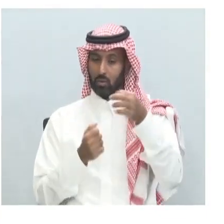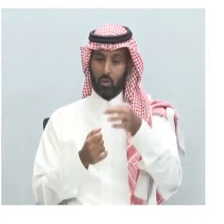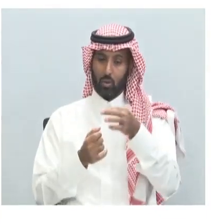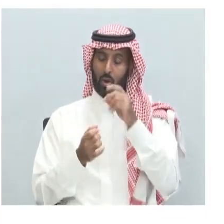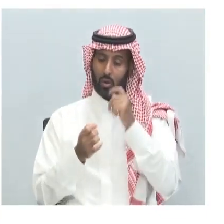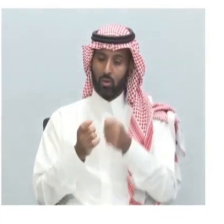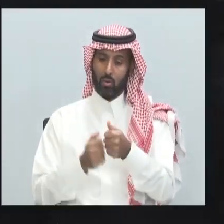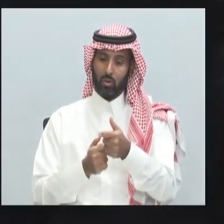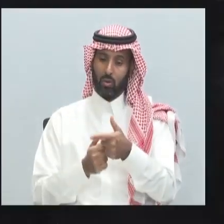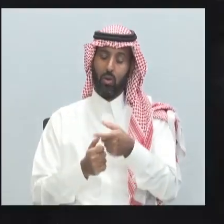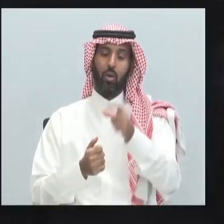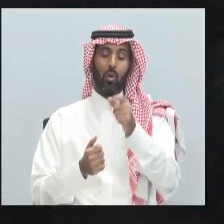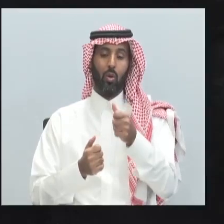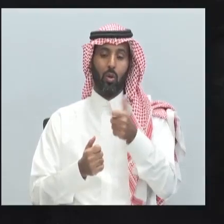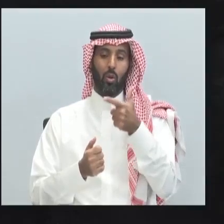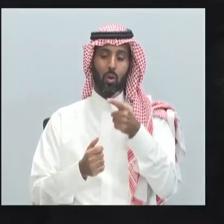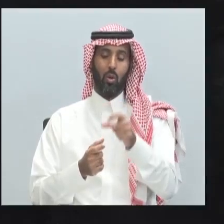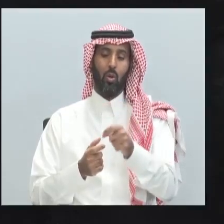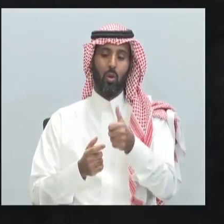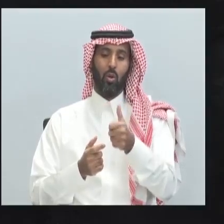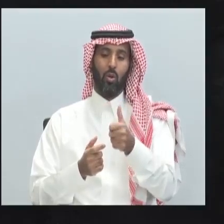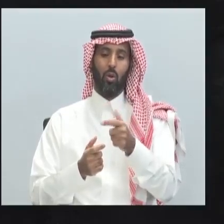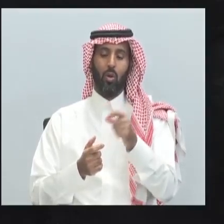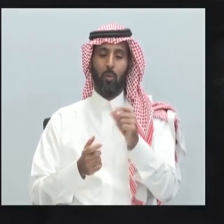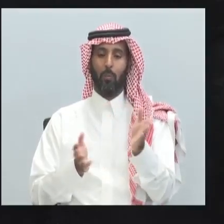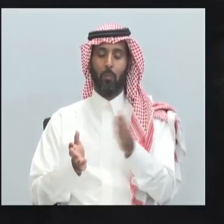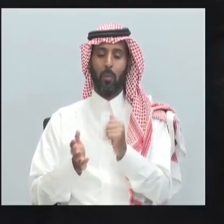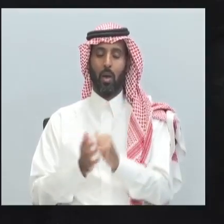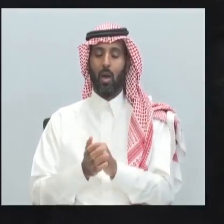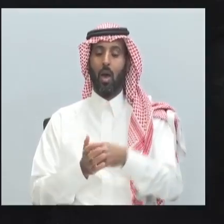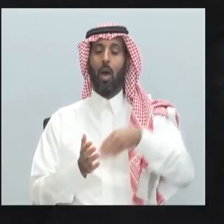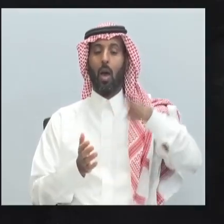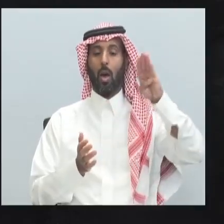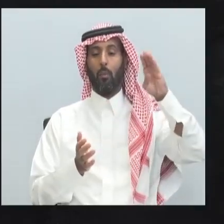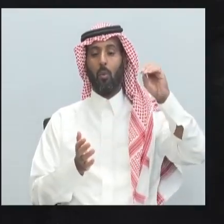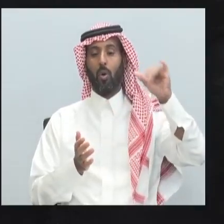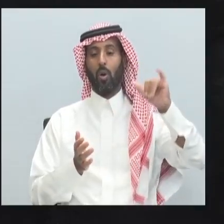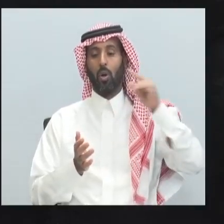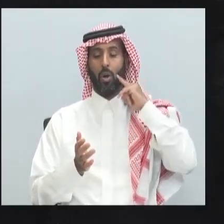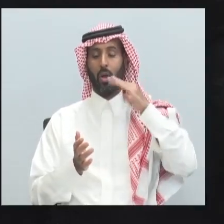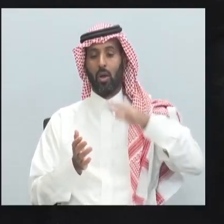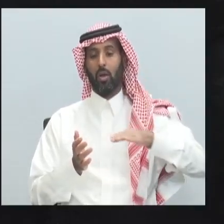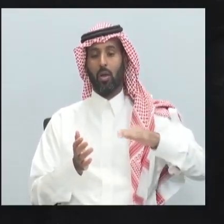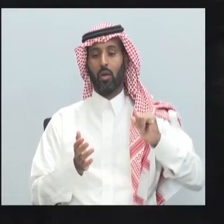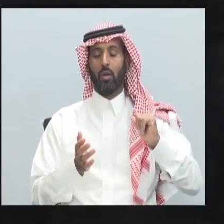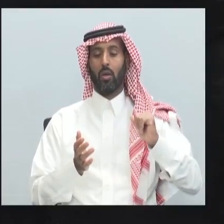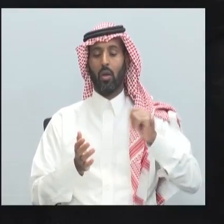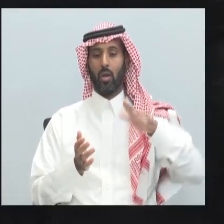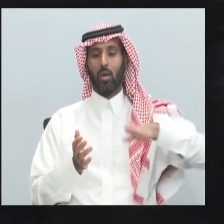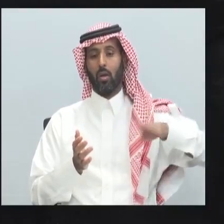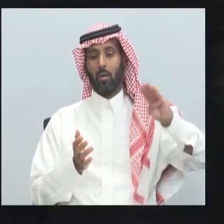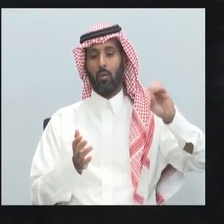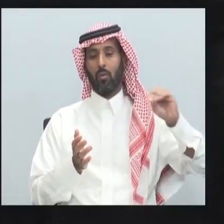coin. Say it with me, coin, coin. Excellent. B, we have boy, boy. Say it with me,